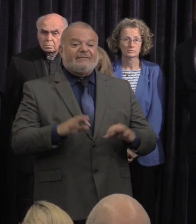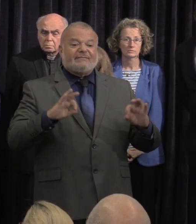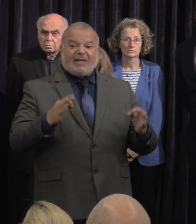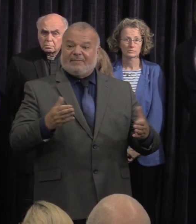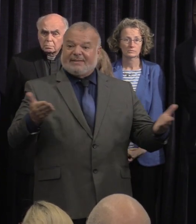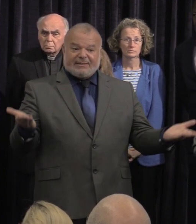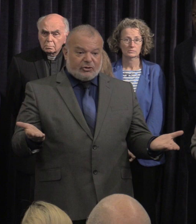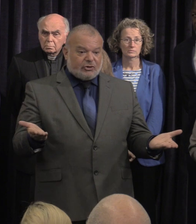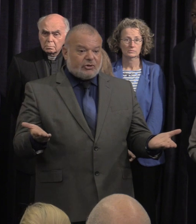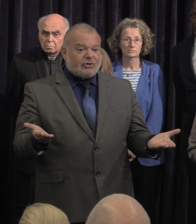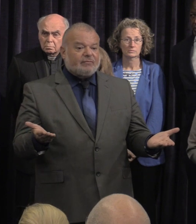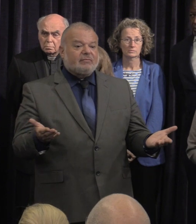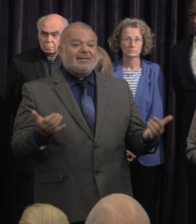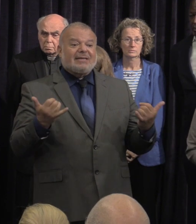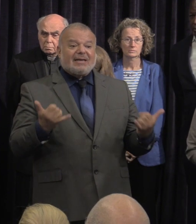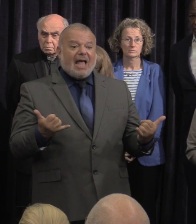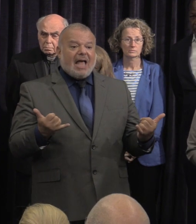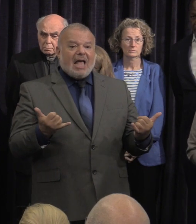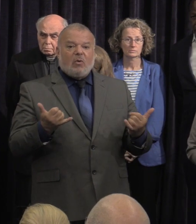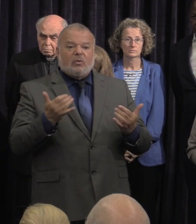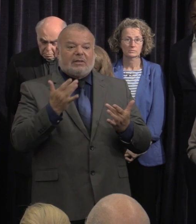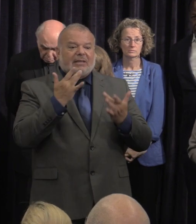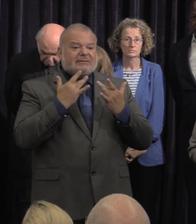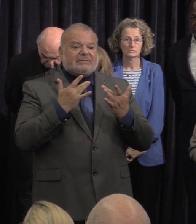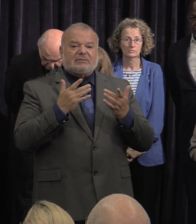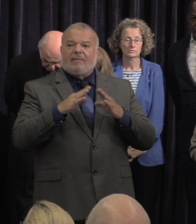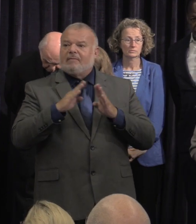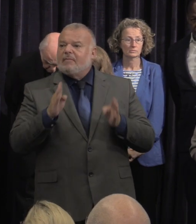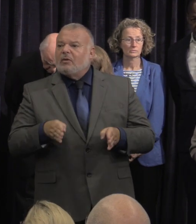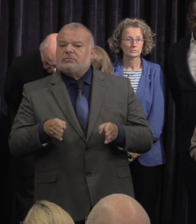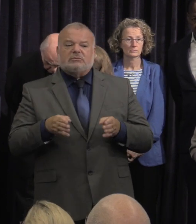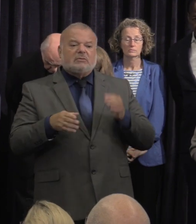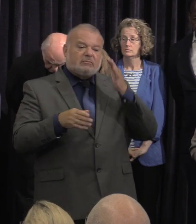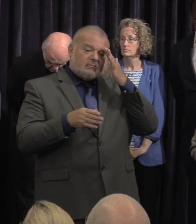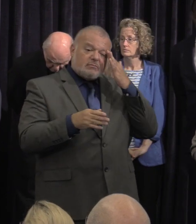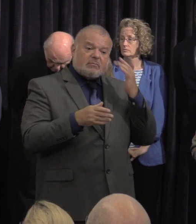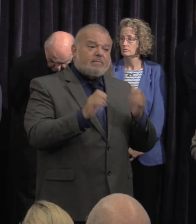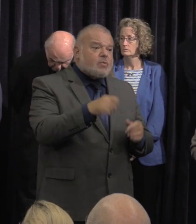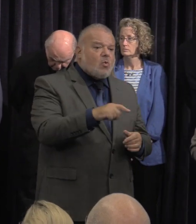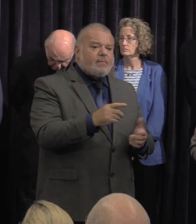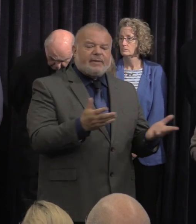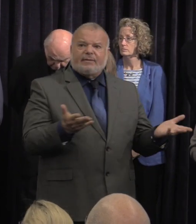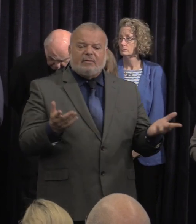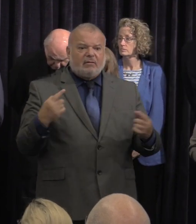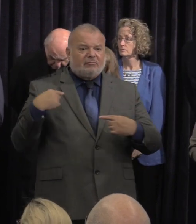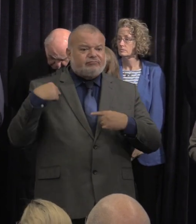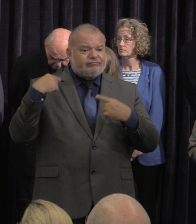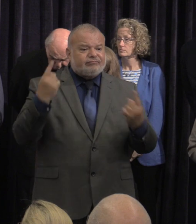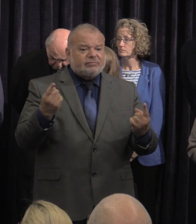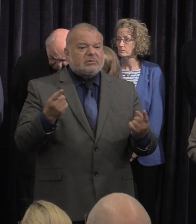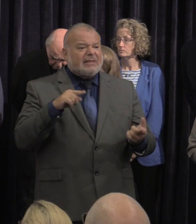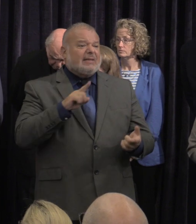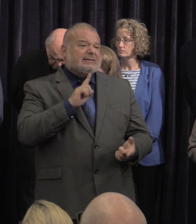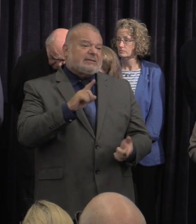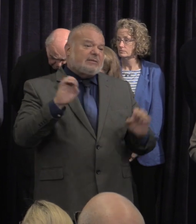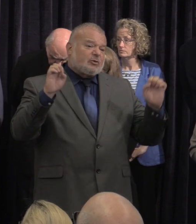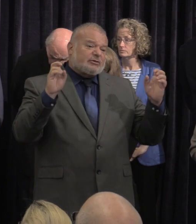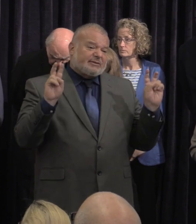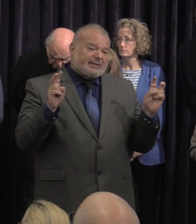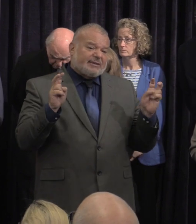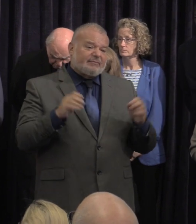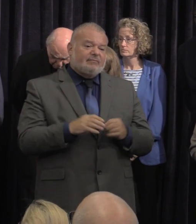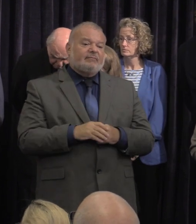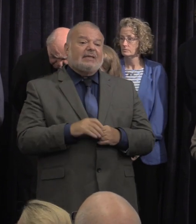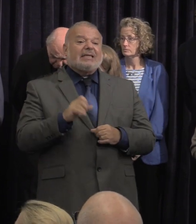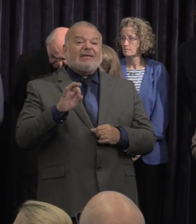are experiencing housing insecurity. So that's why we're declaring an emergency. The emergency will allow me to do whatever is